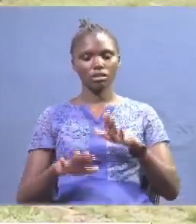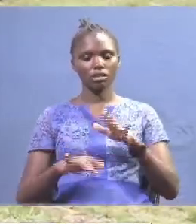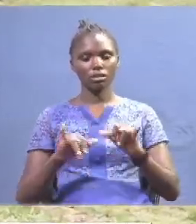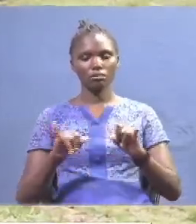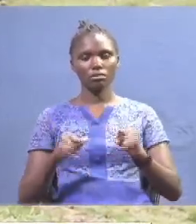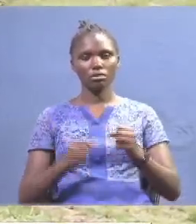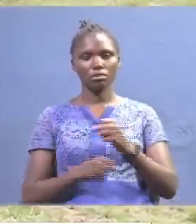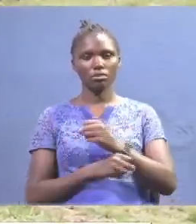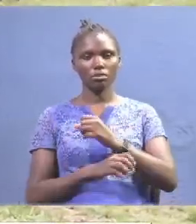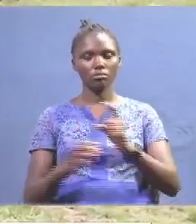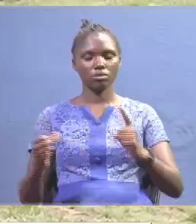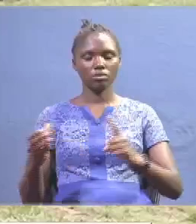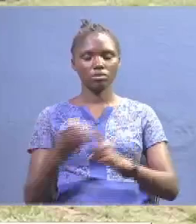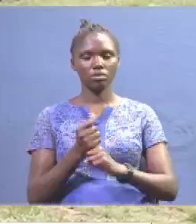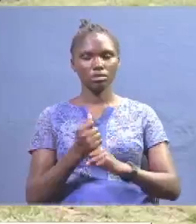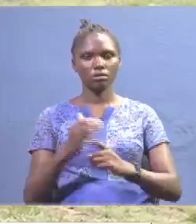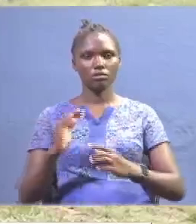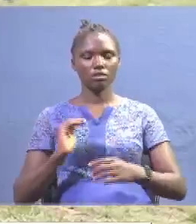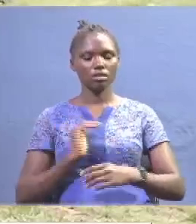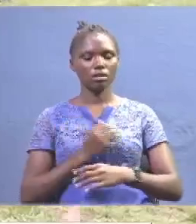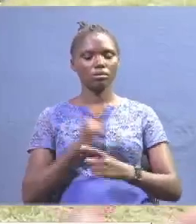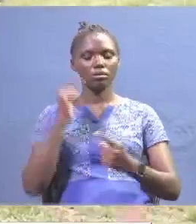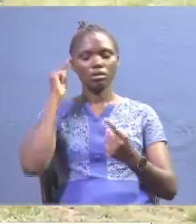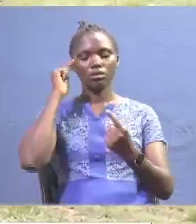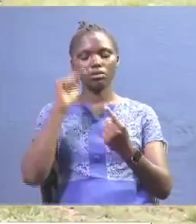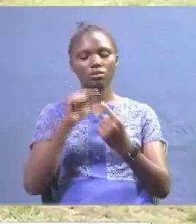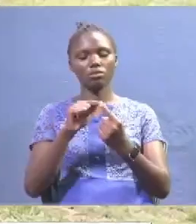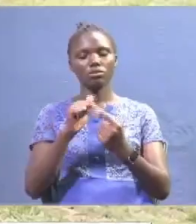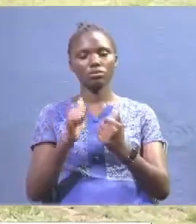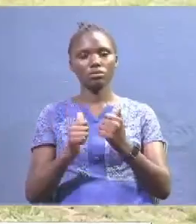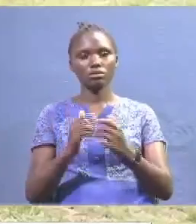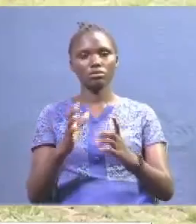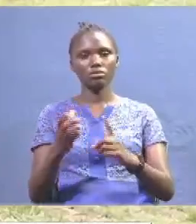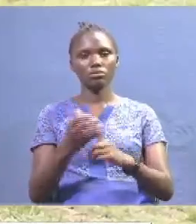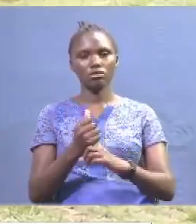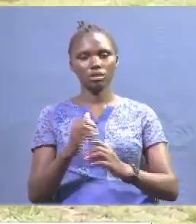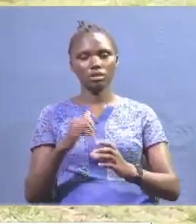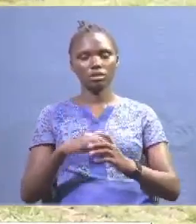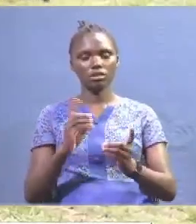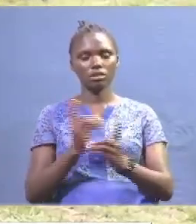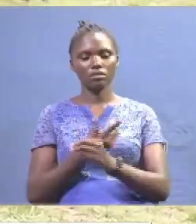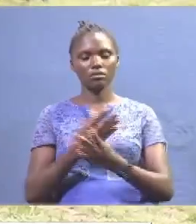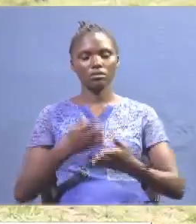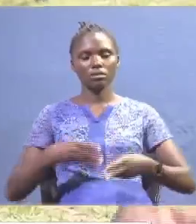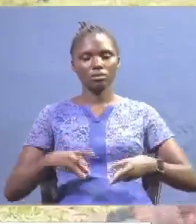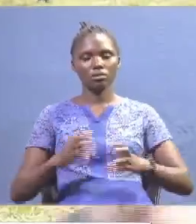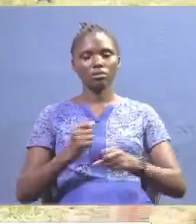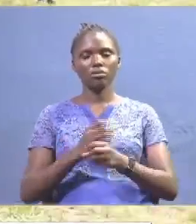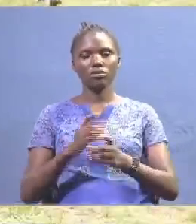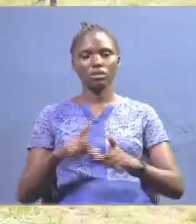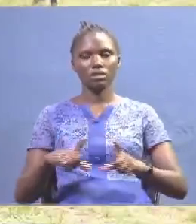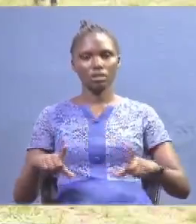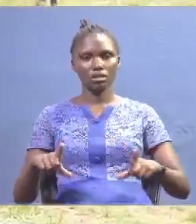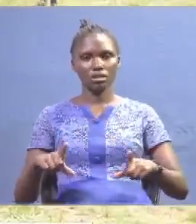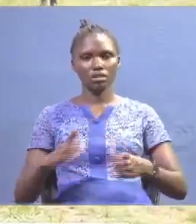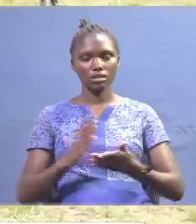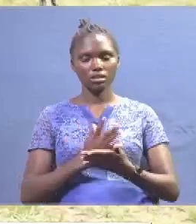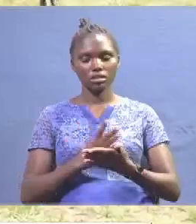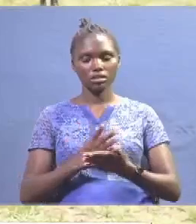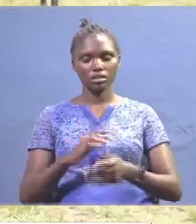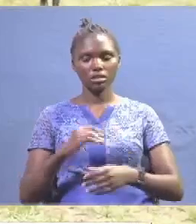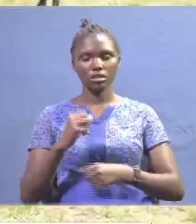helping us to achieve our targets. We have already had several other sessions of planting trees, several other